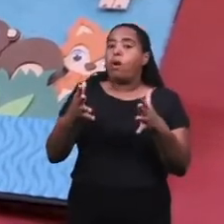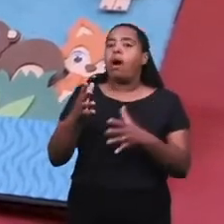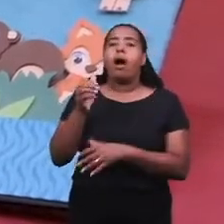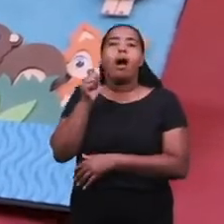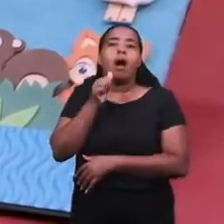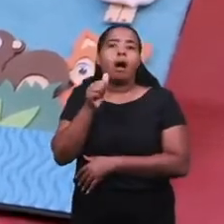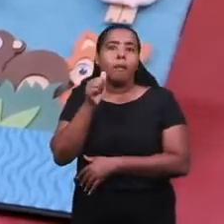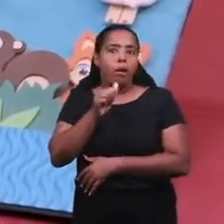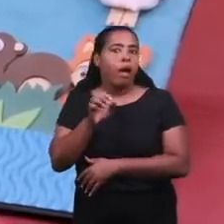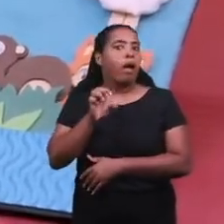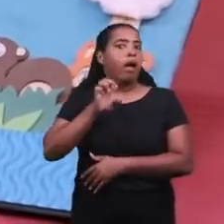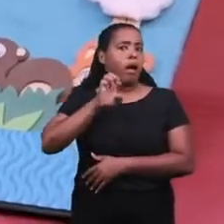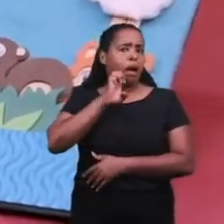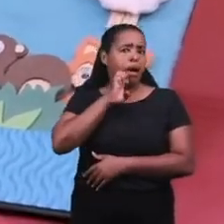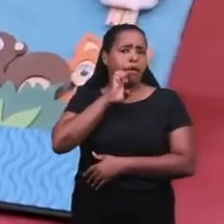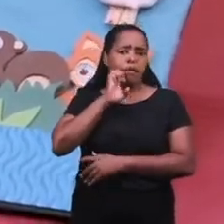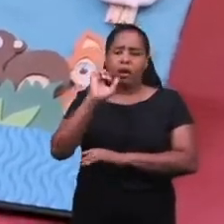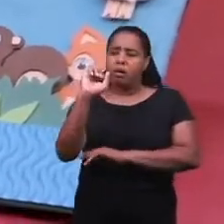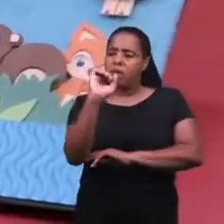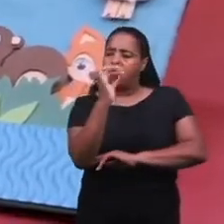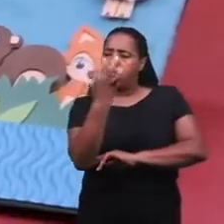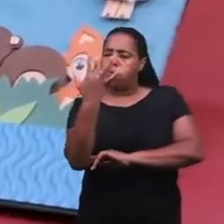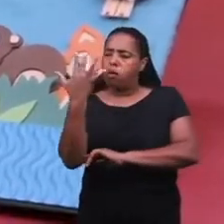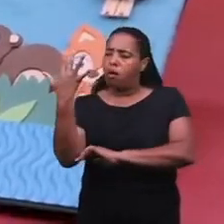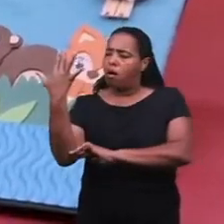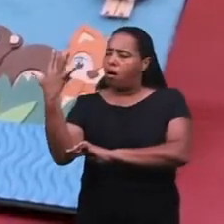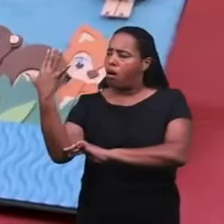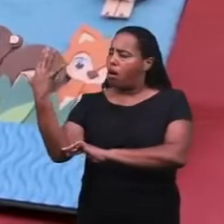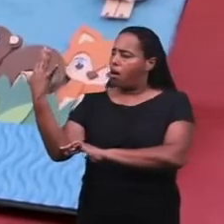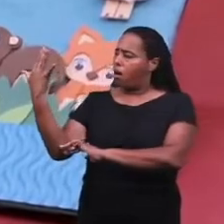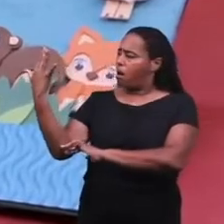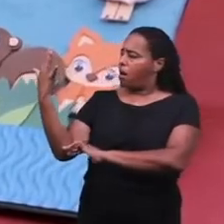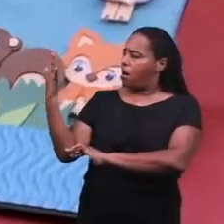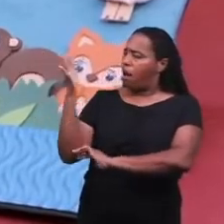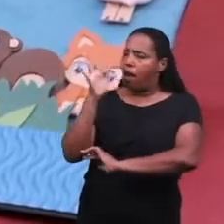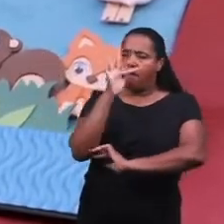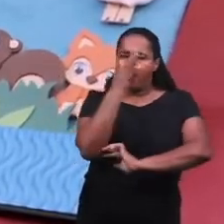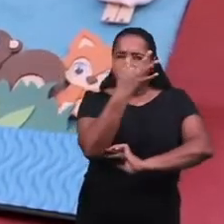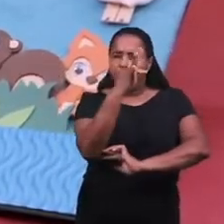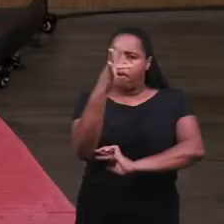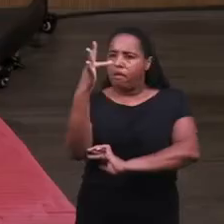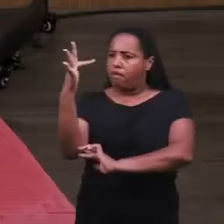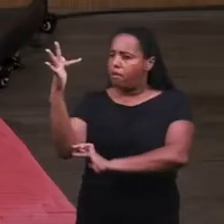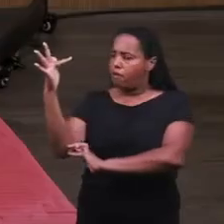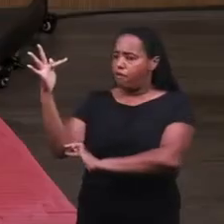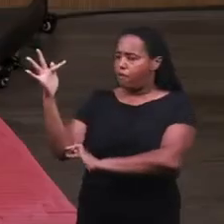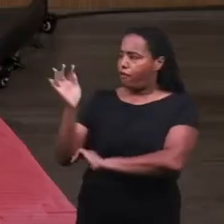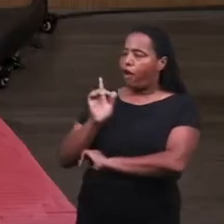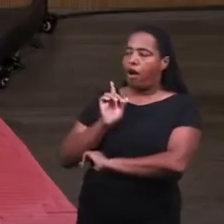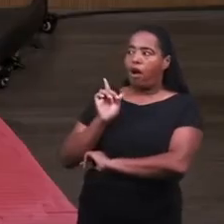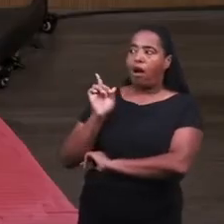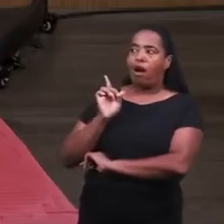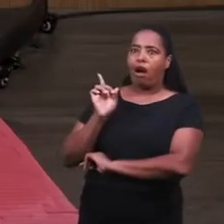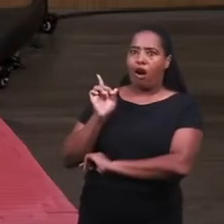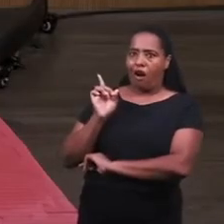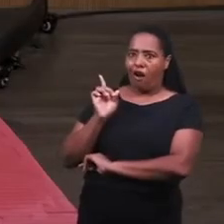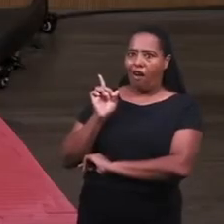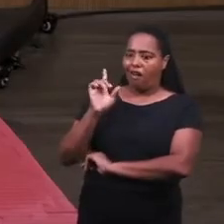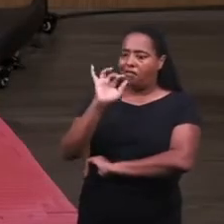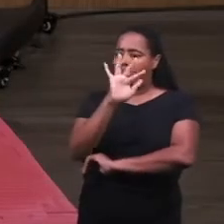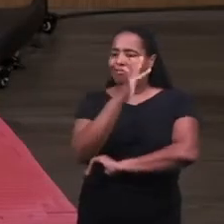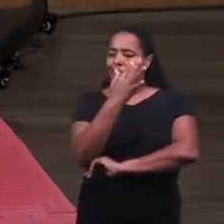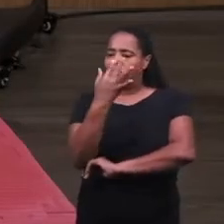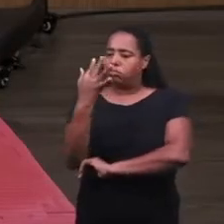here in this garden. And here in this garden, God placed